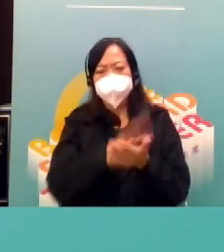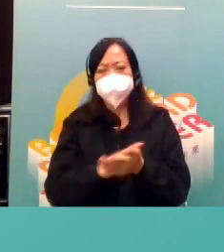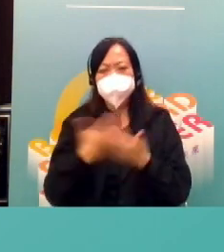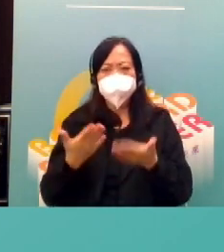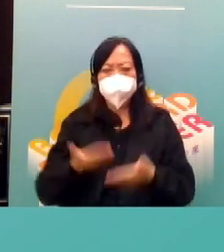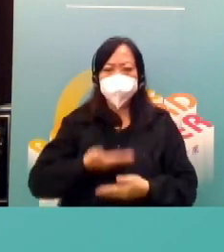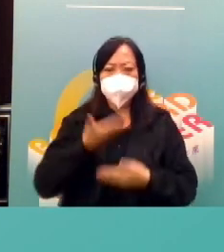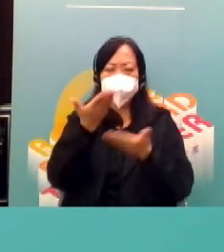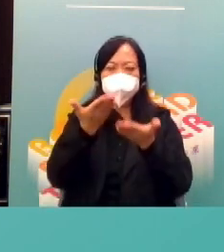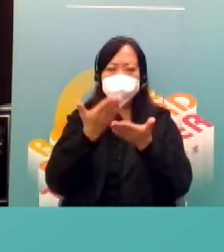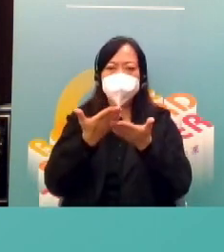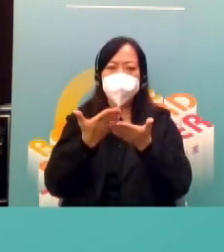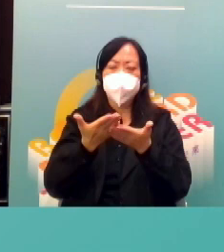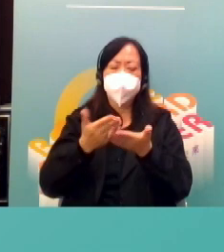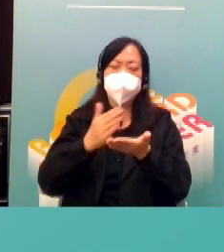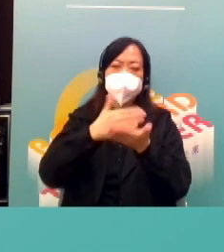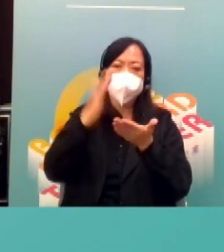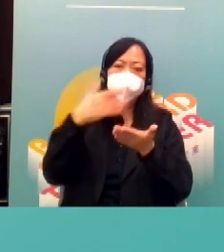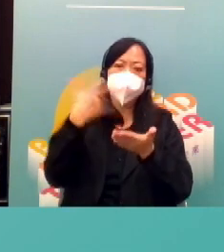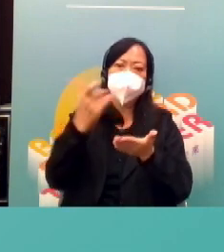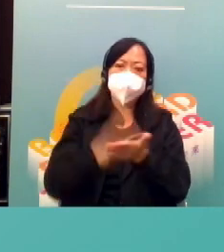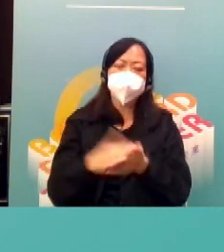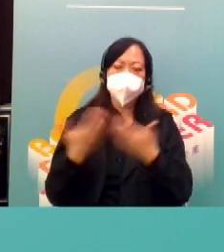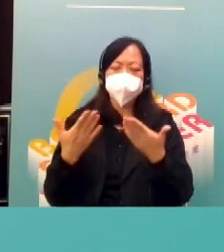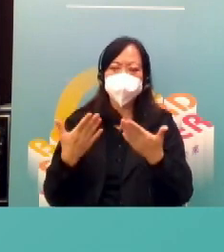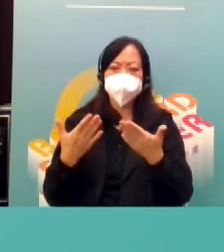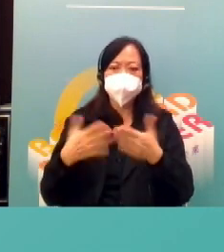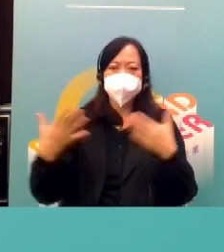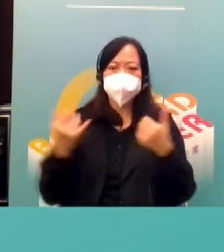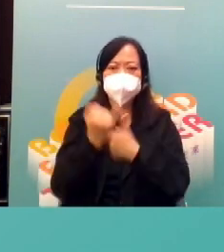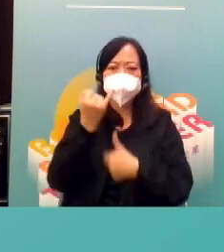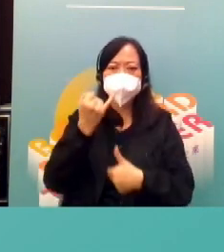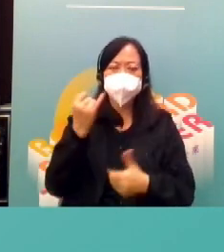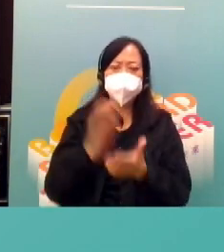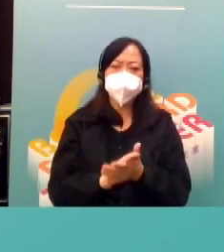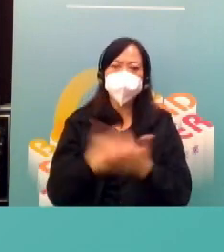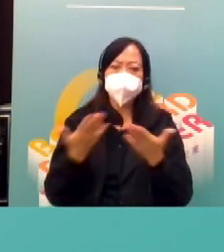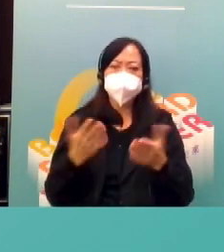the challenge. The returns part, we have historically now found that